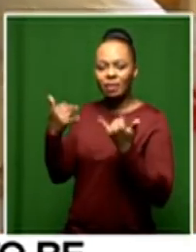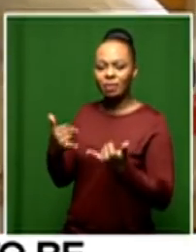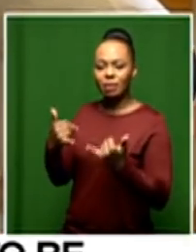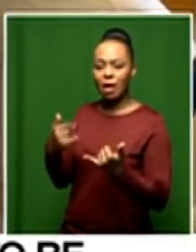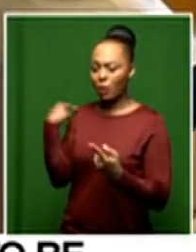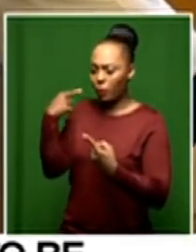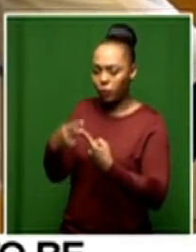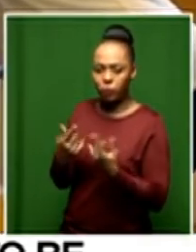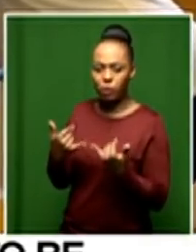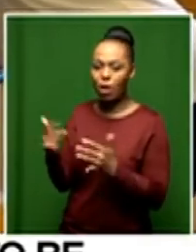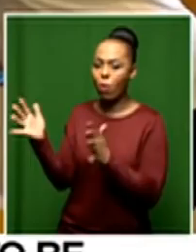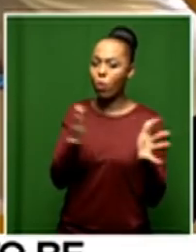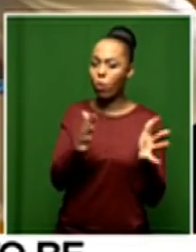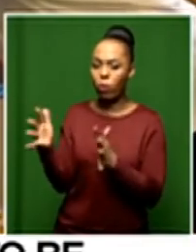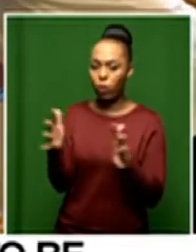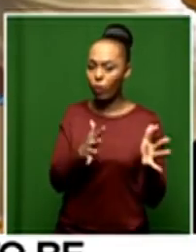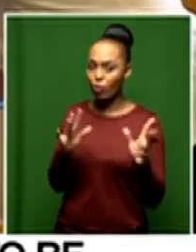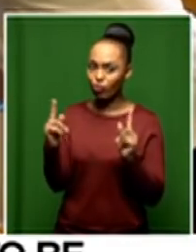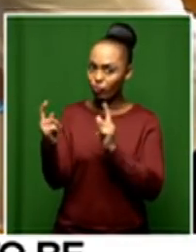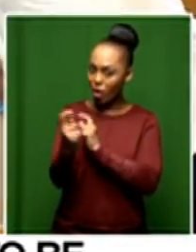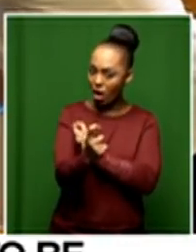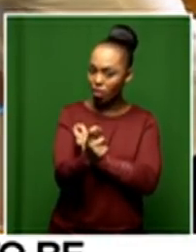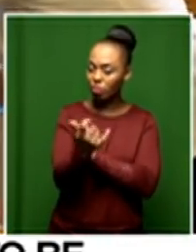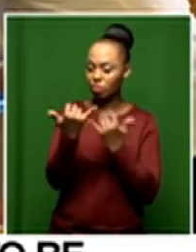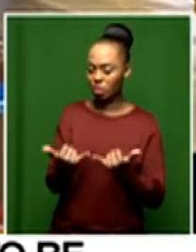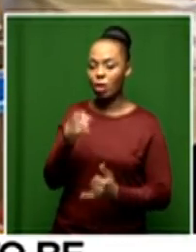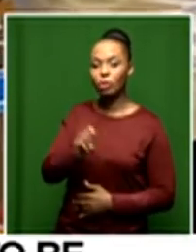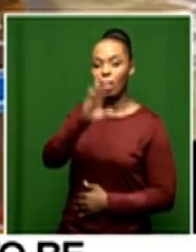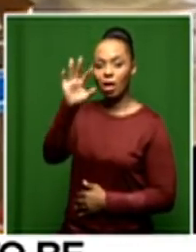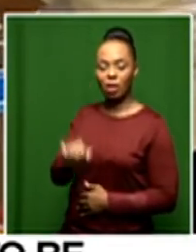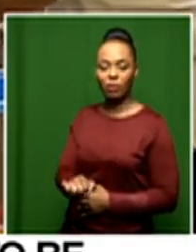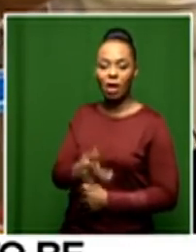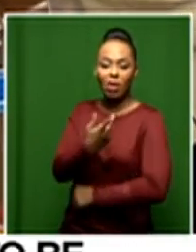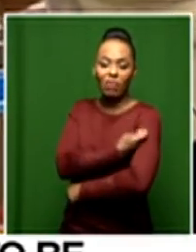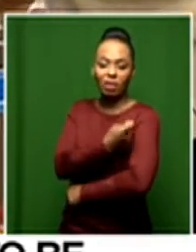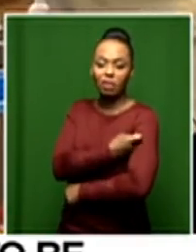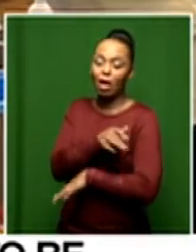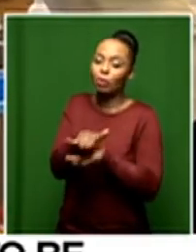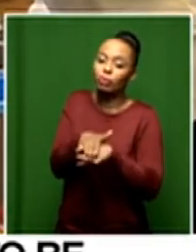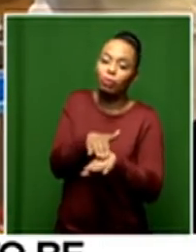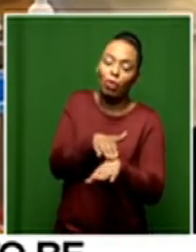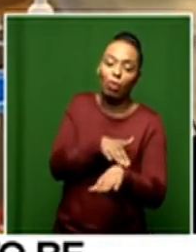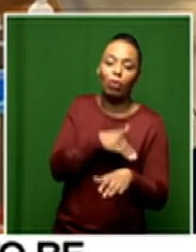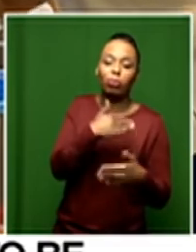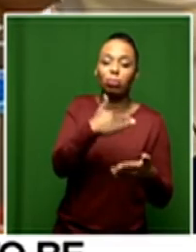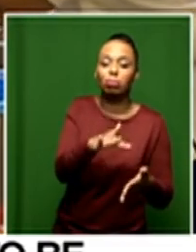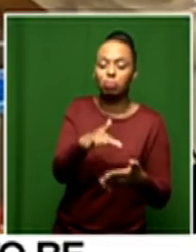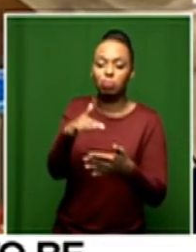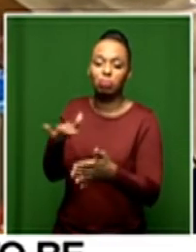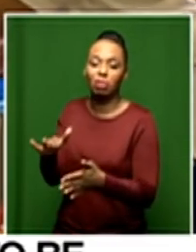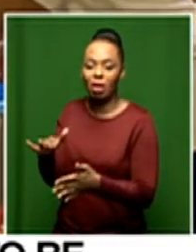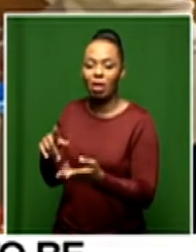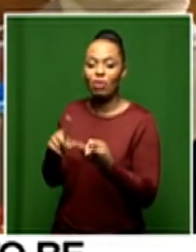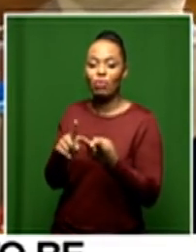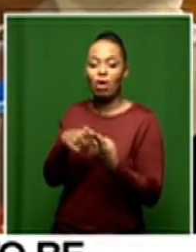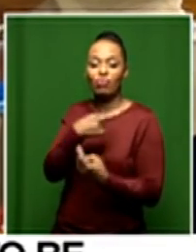now. Obviously, the weather is changing in South Africa. The vaccine rollout is very slow. The religious holidays are